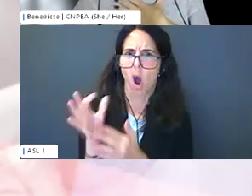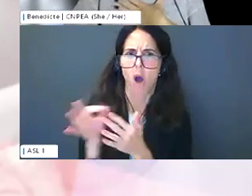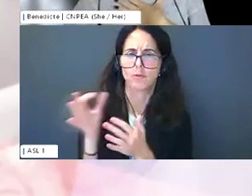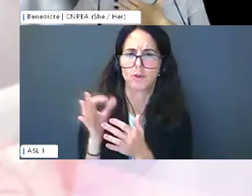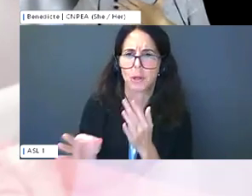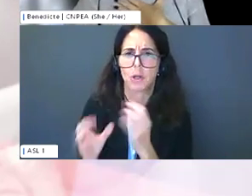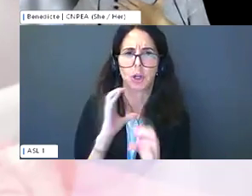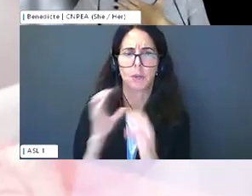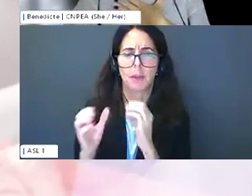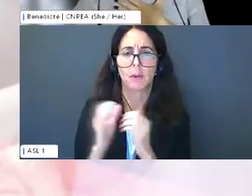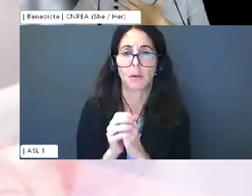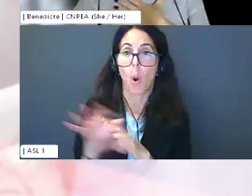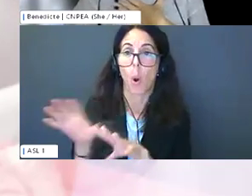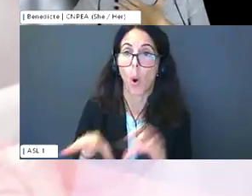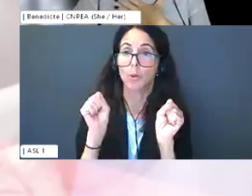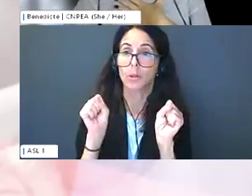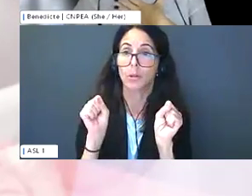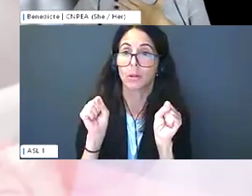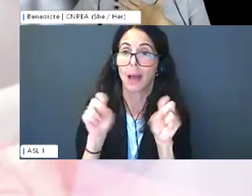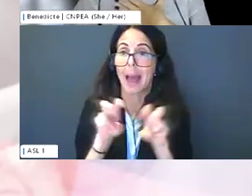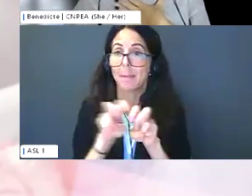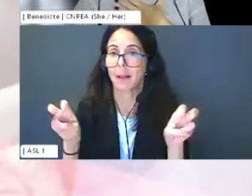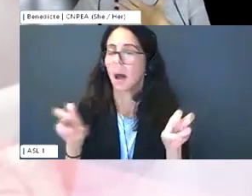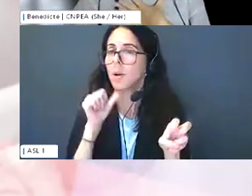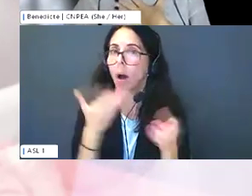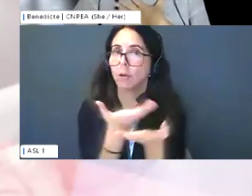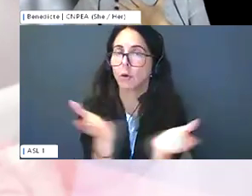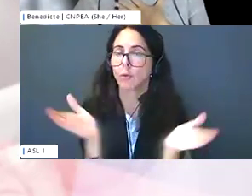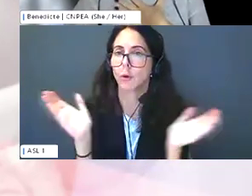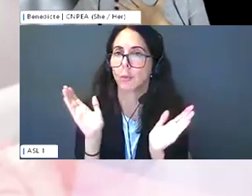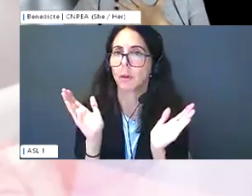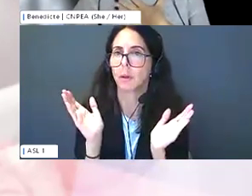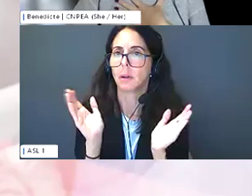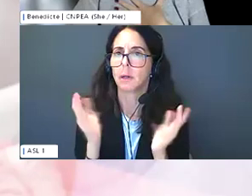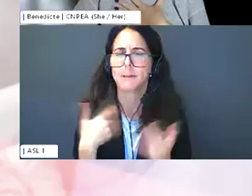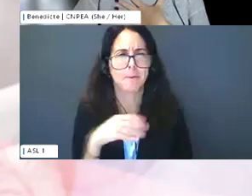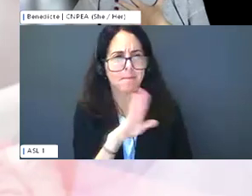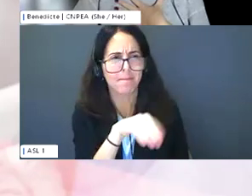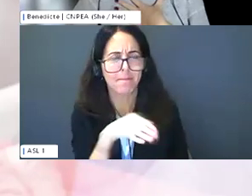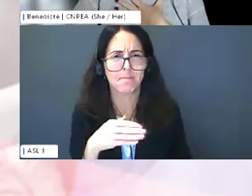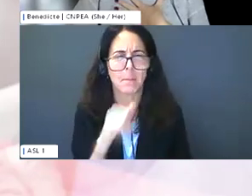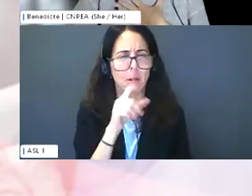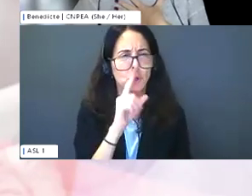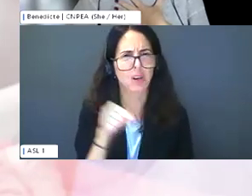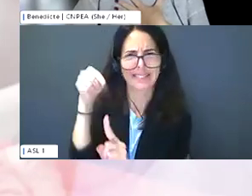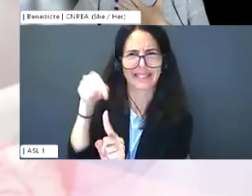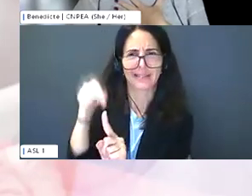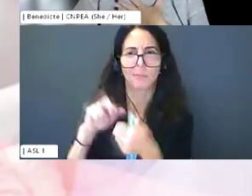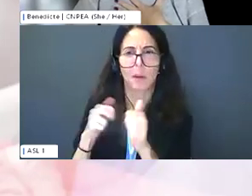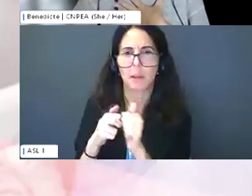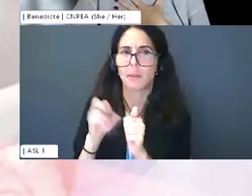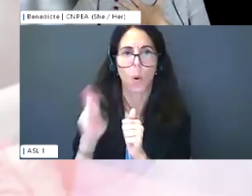and panelists and not the whole of the group. So I'm not sure if that is just an individual issue or